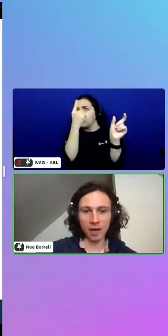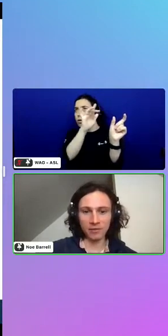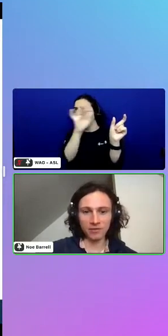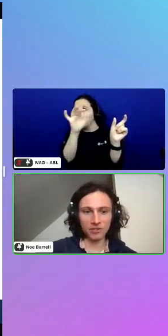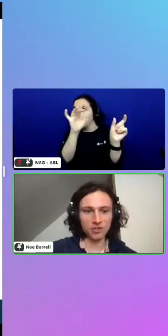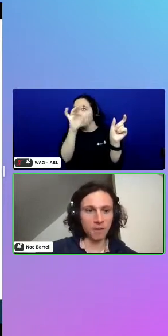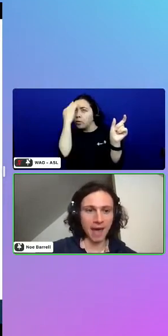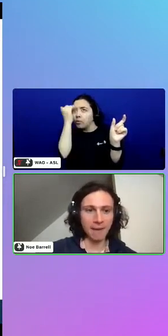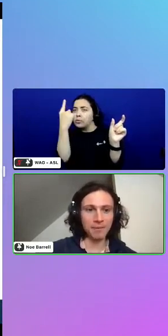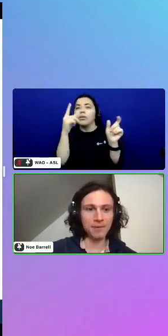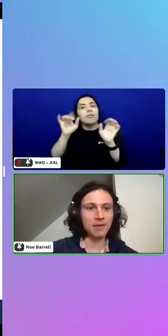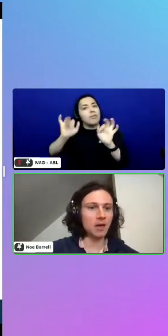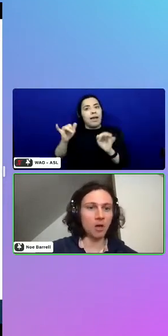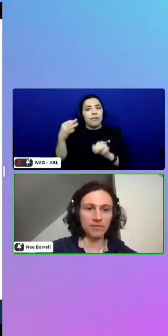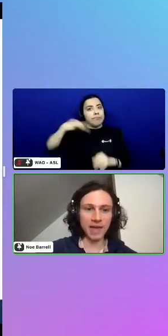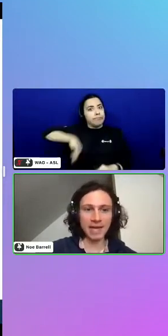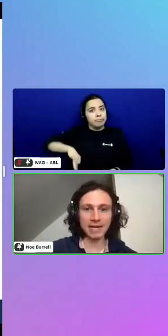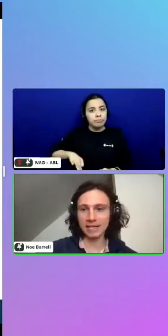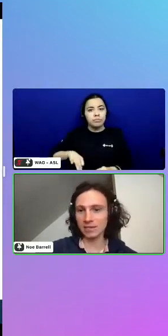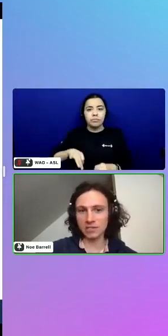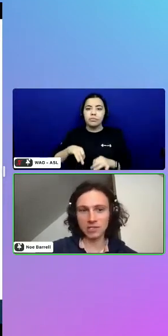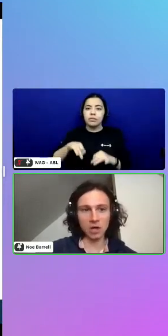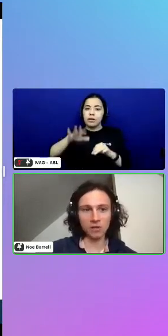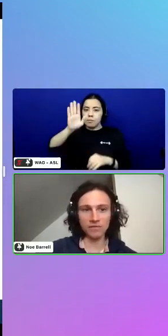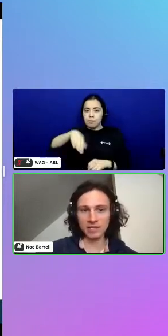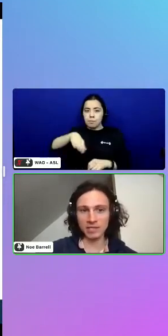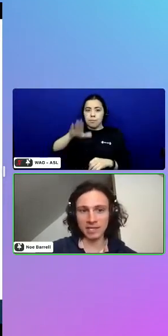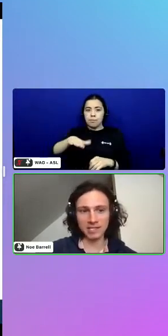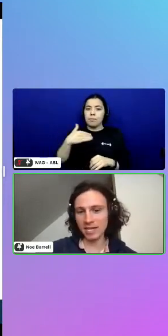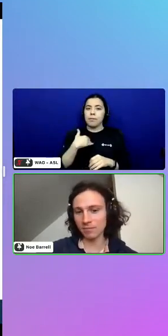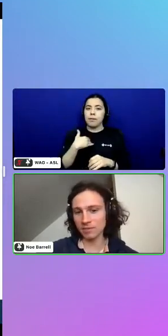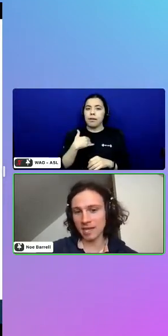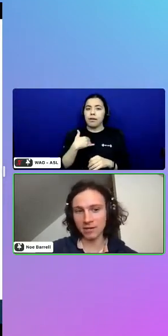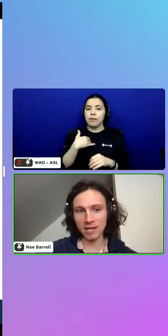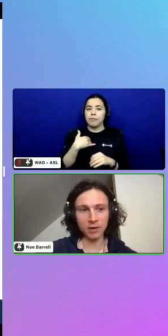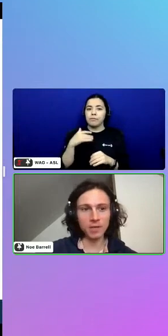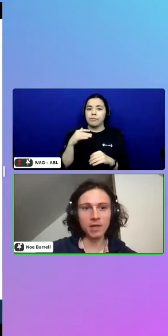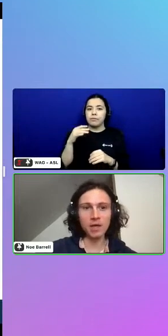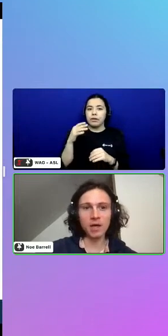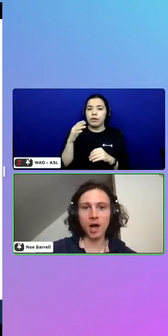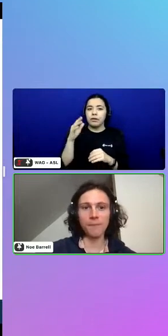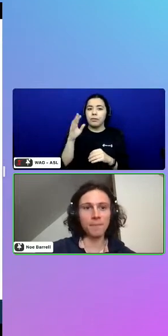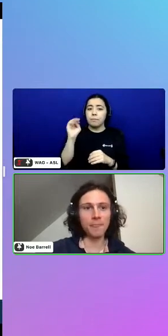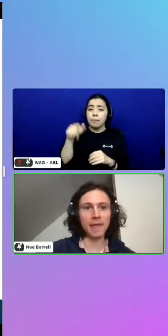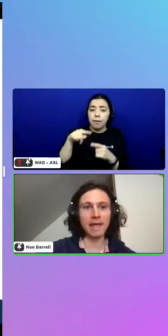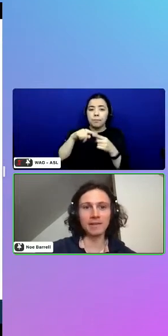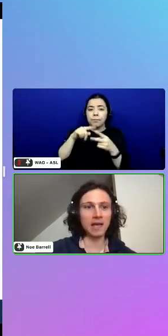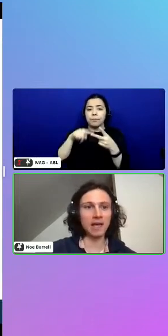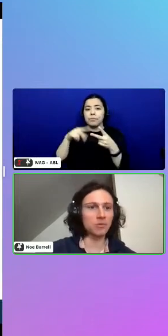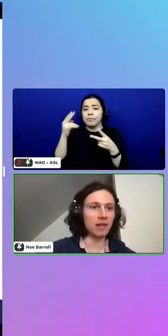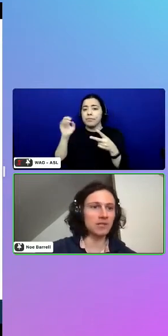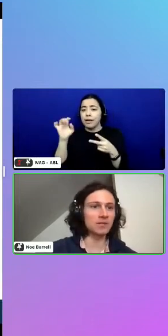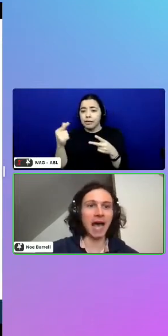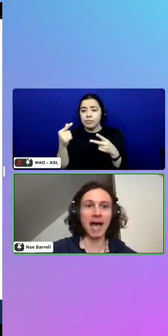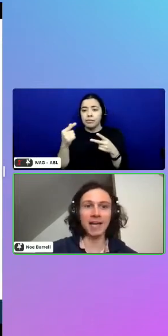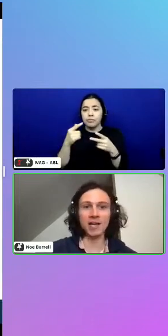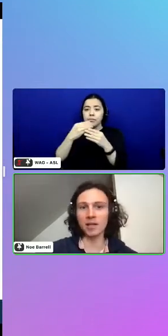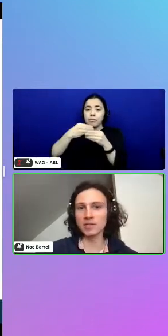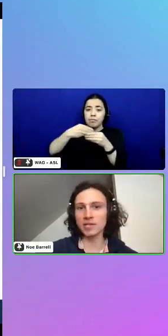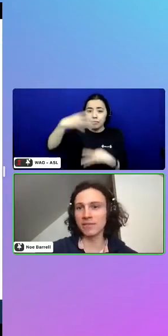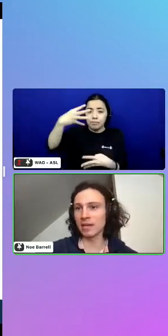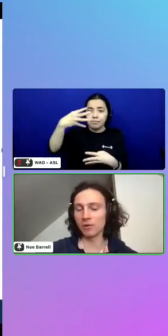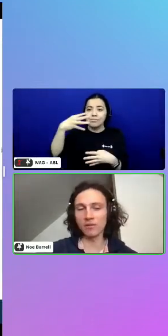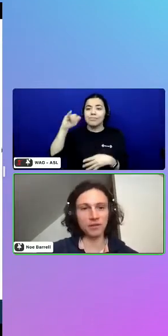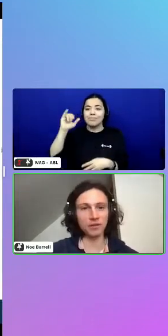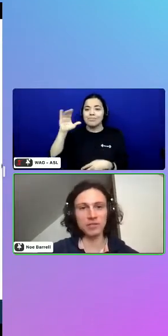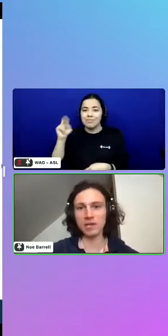the button to show a map, all of the headings, all of these list items down here, and as well as the icons